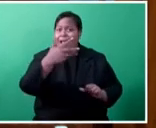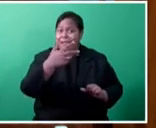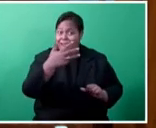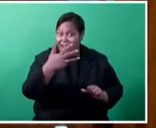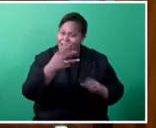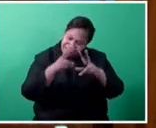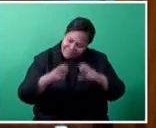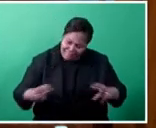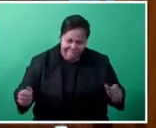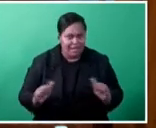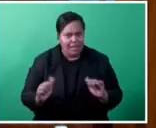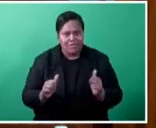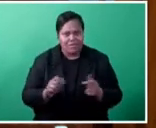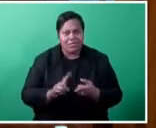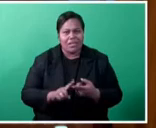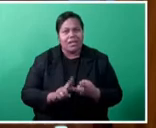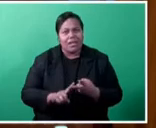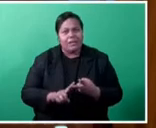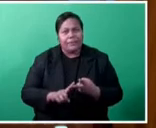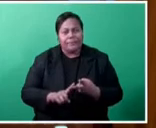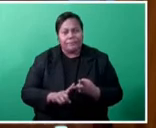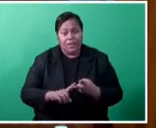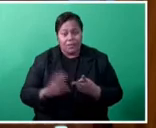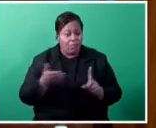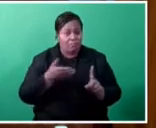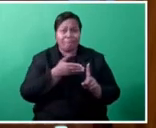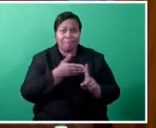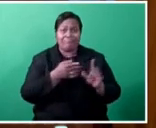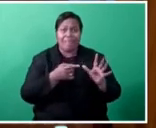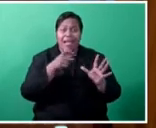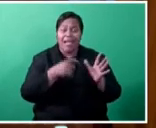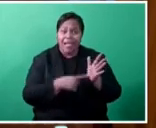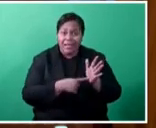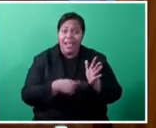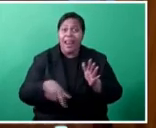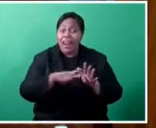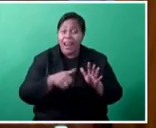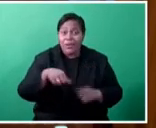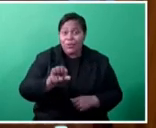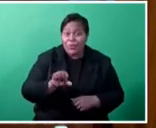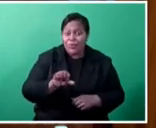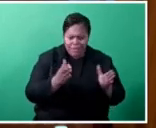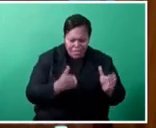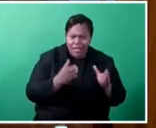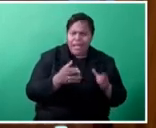surveyed. Aligned to the objectives of the Land Use Act, the Land Use Unit has derived a total amount of